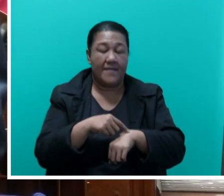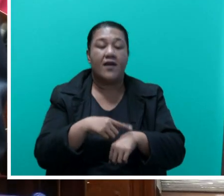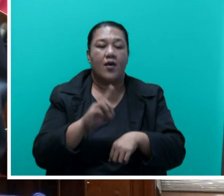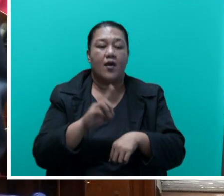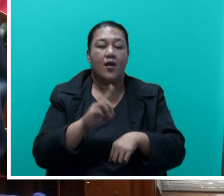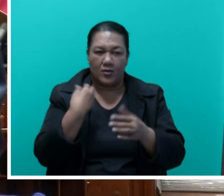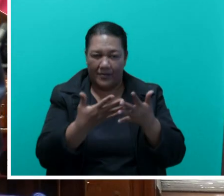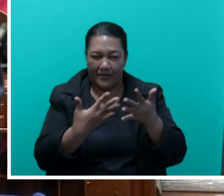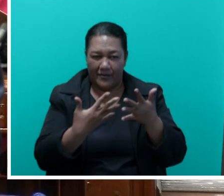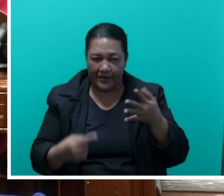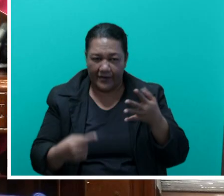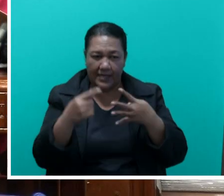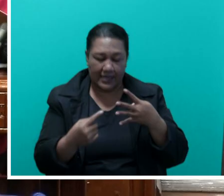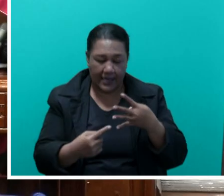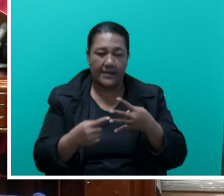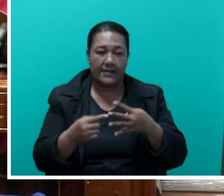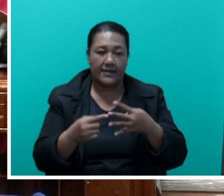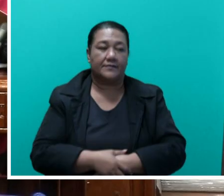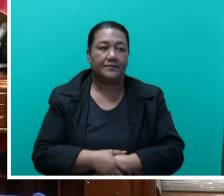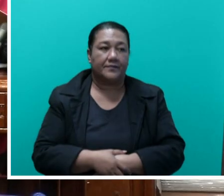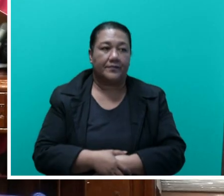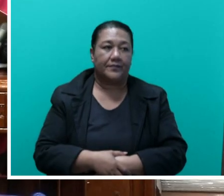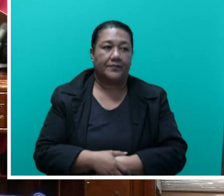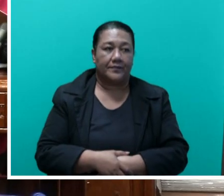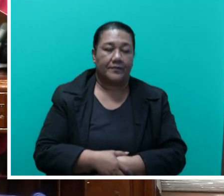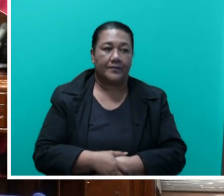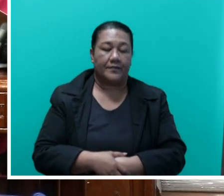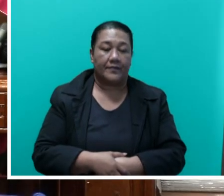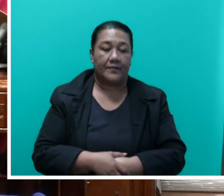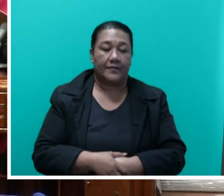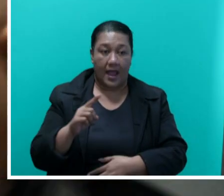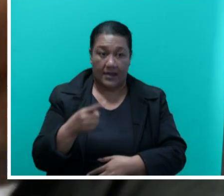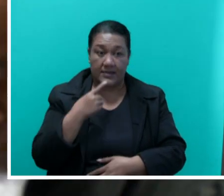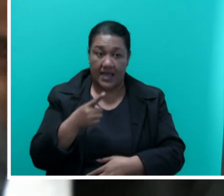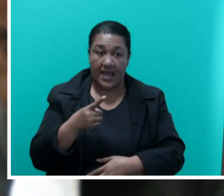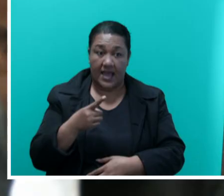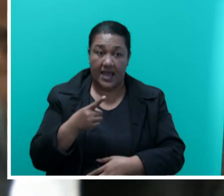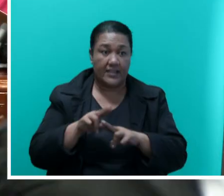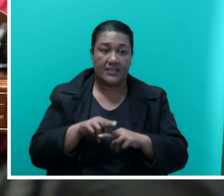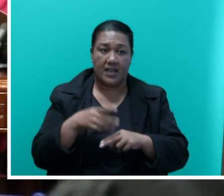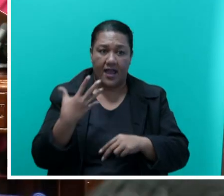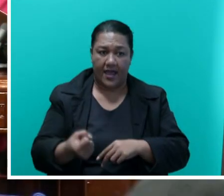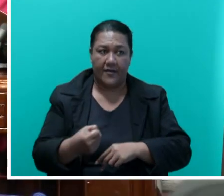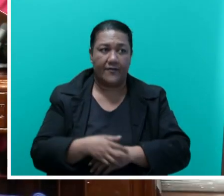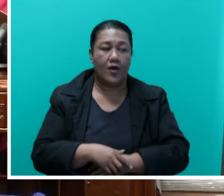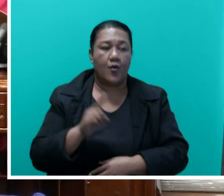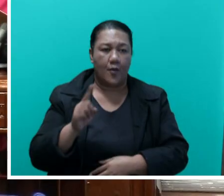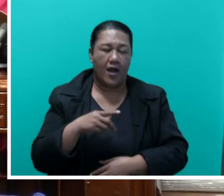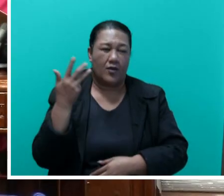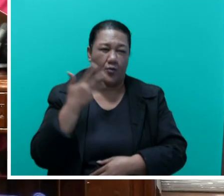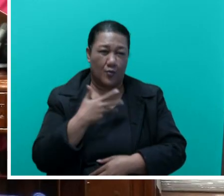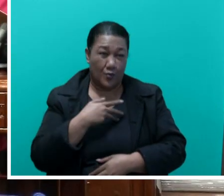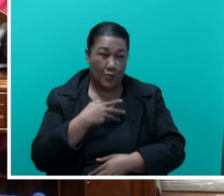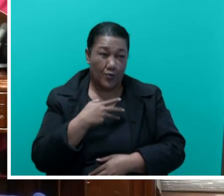together can get there. I can just say Fiji has been wounded, Mr. Speaker, but those wounds can be